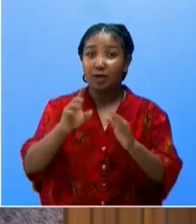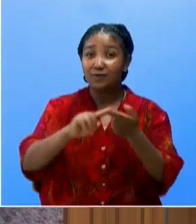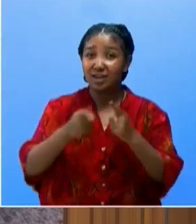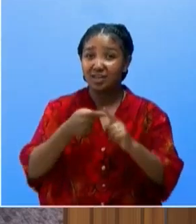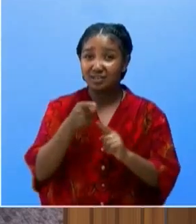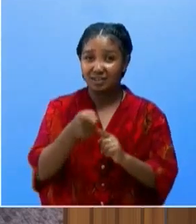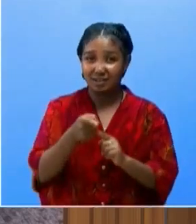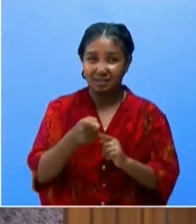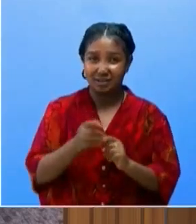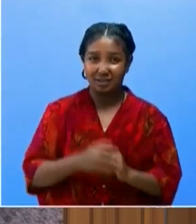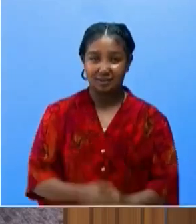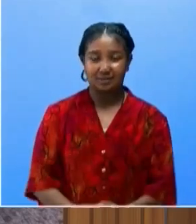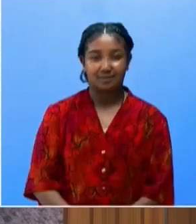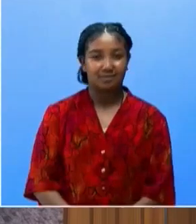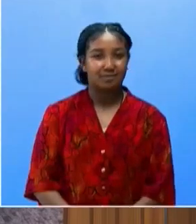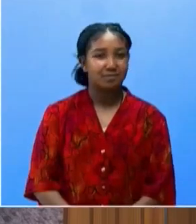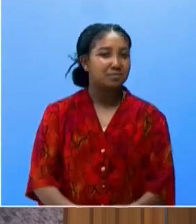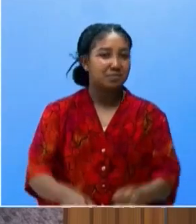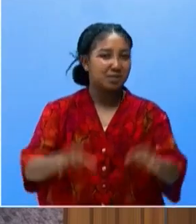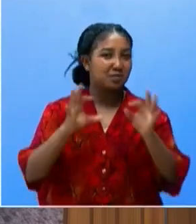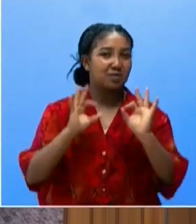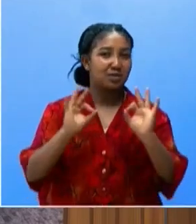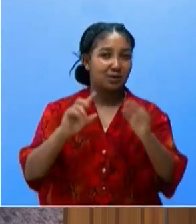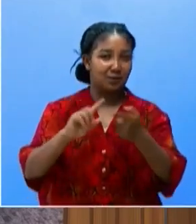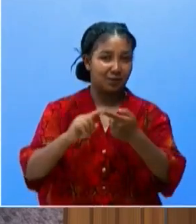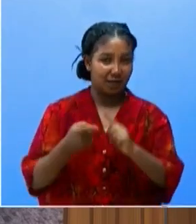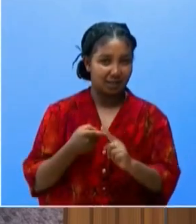is she? Wonderful friend.